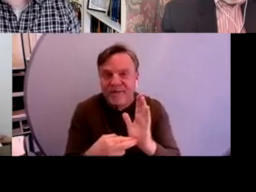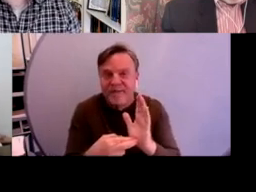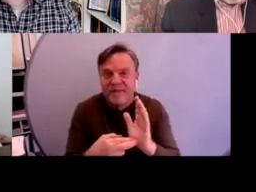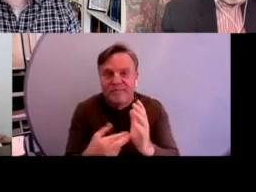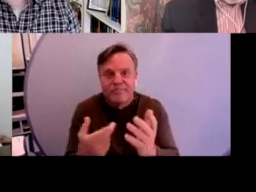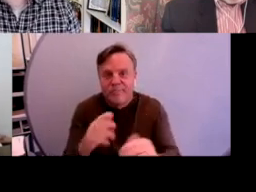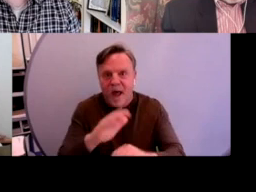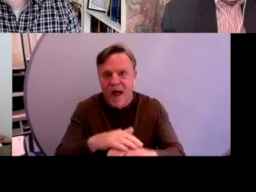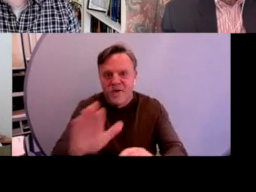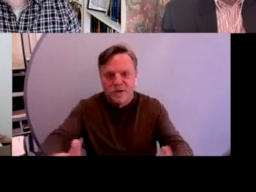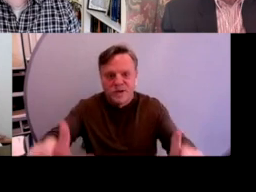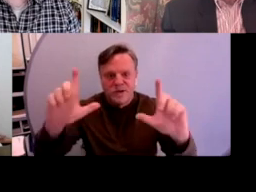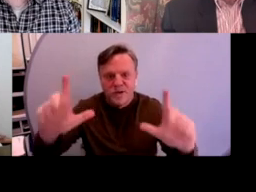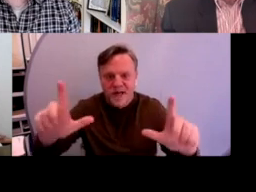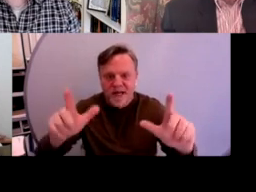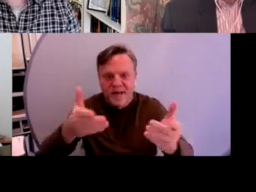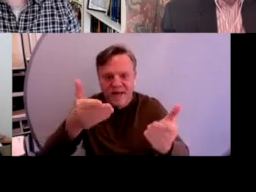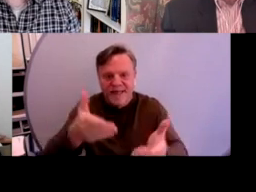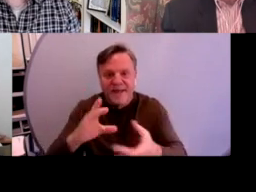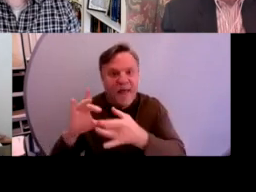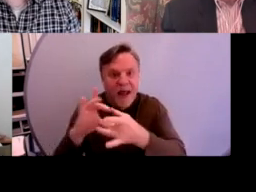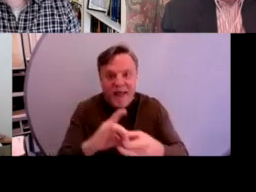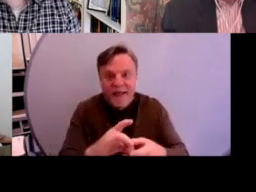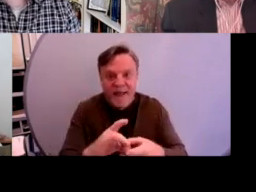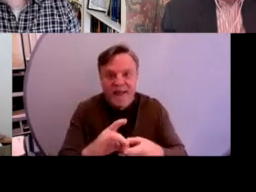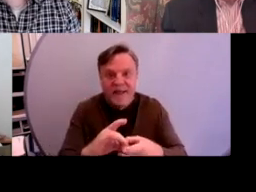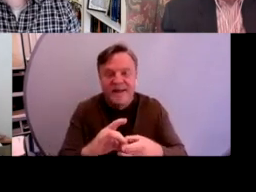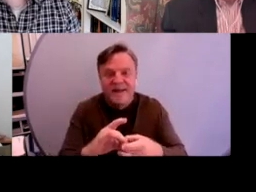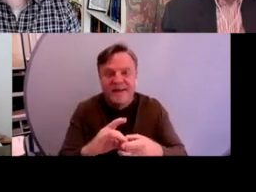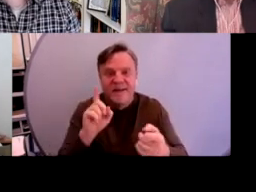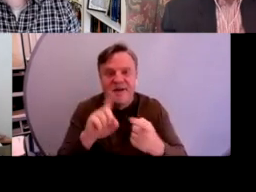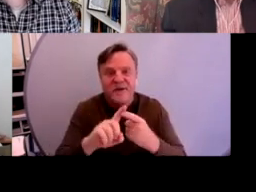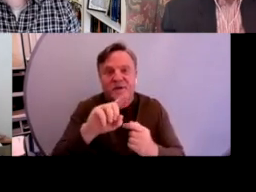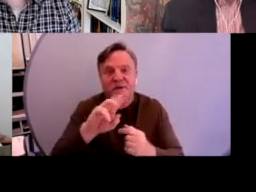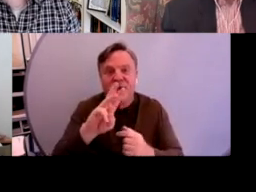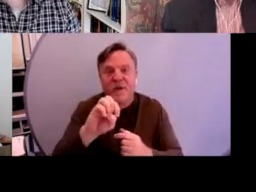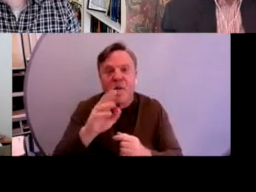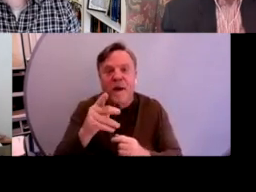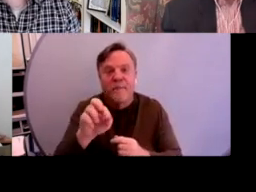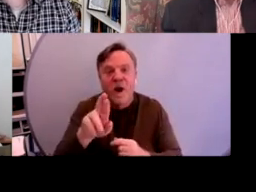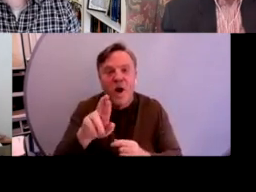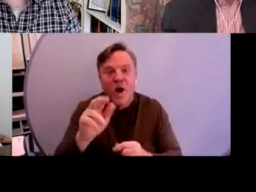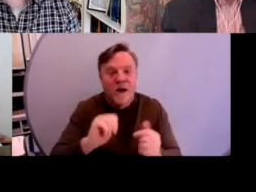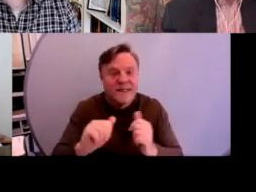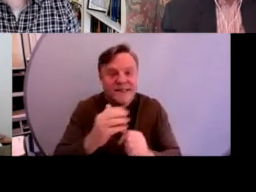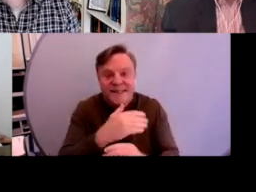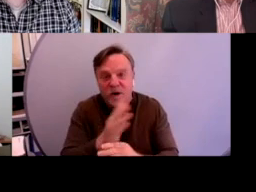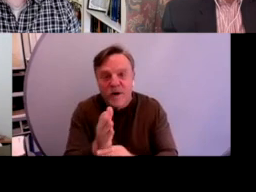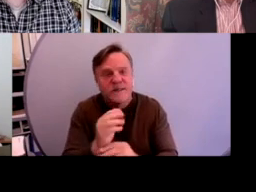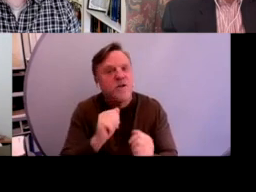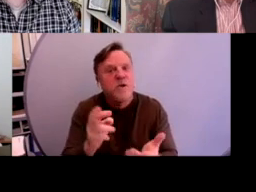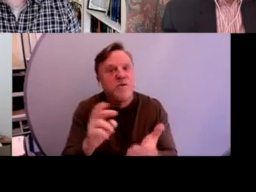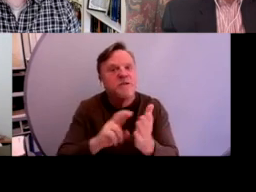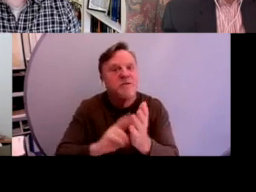on your screen is the link to the webinar series. You can register for the remaining